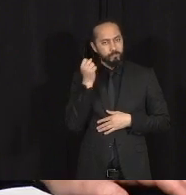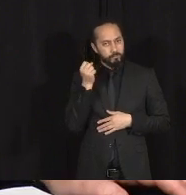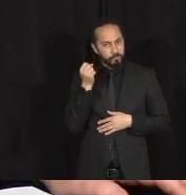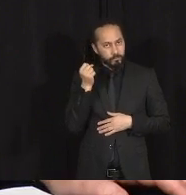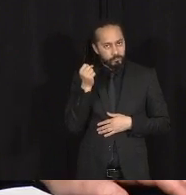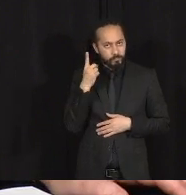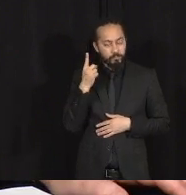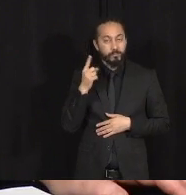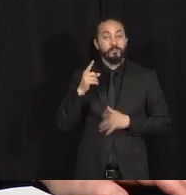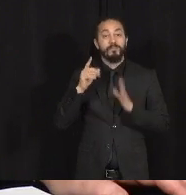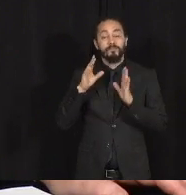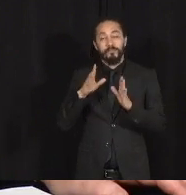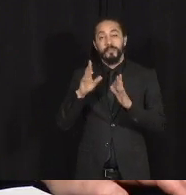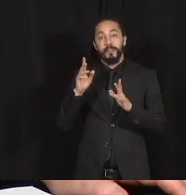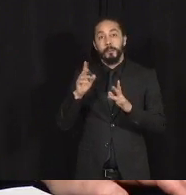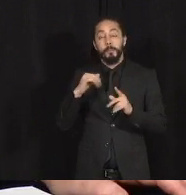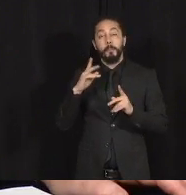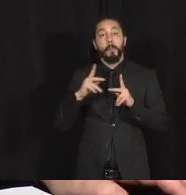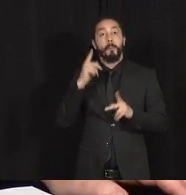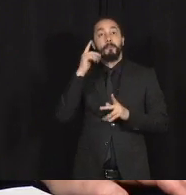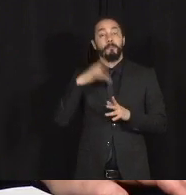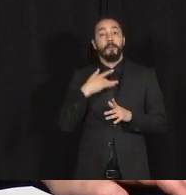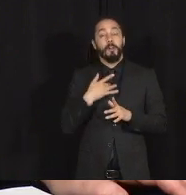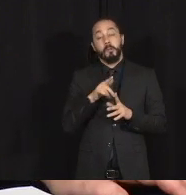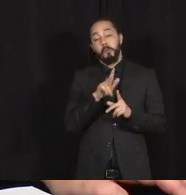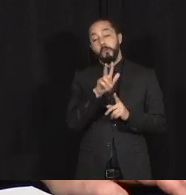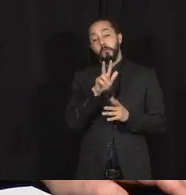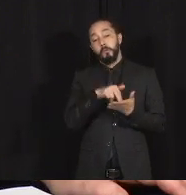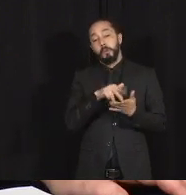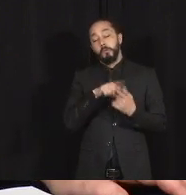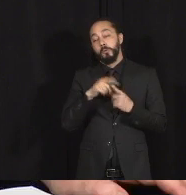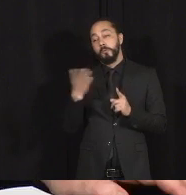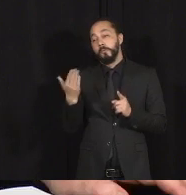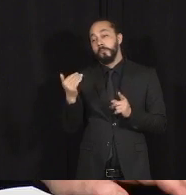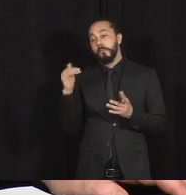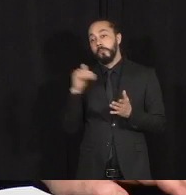to 15,000 may seem